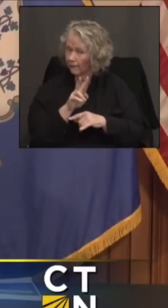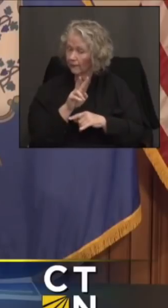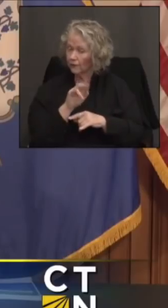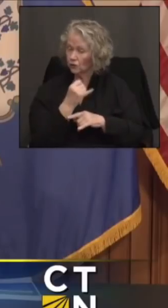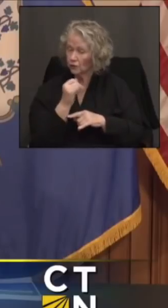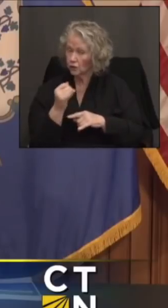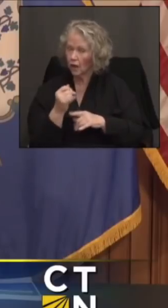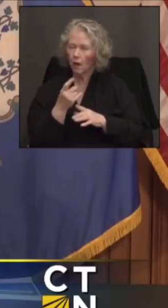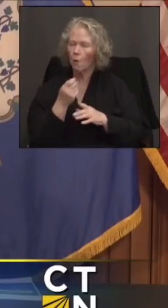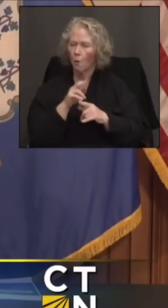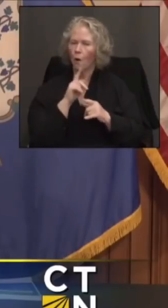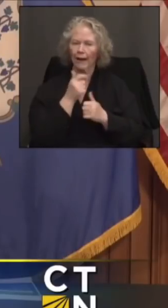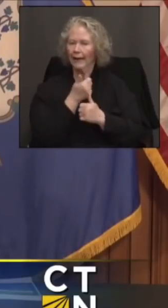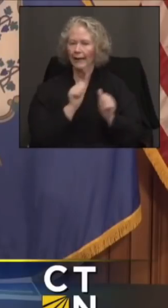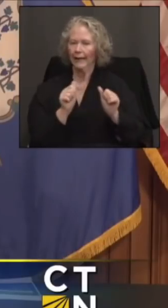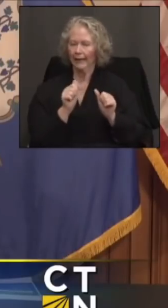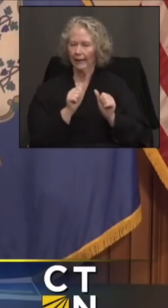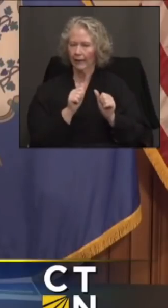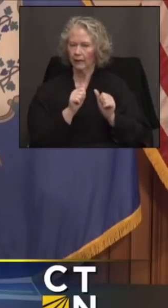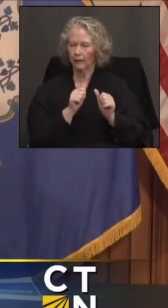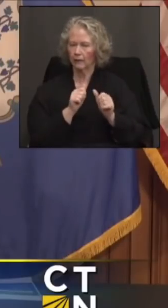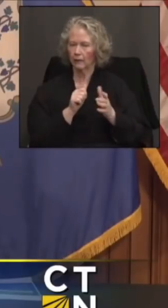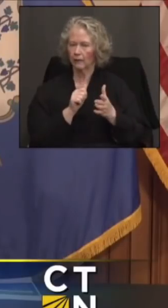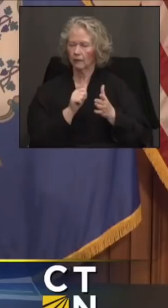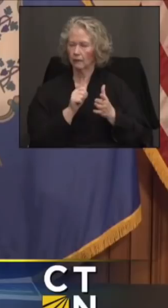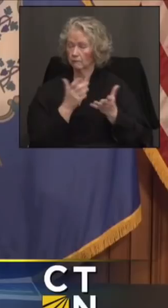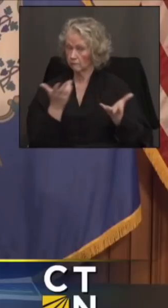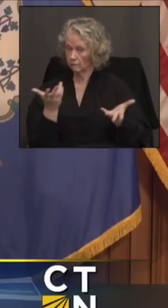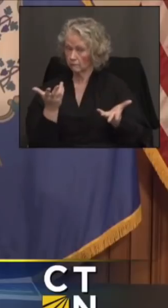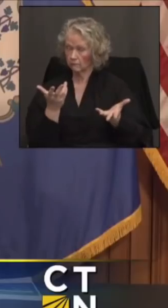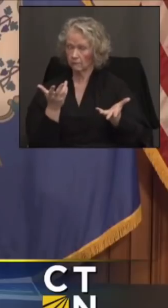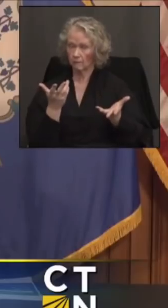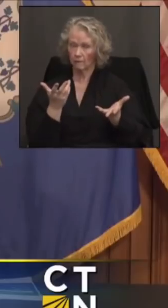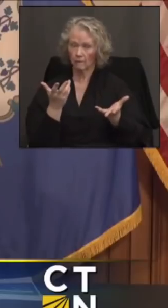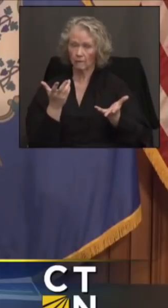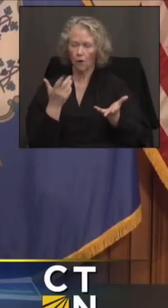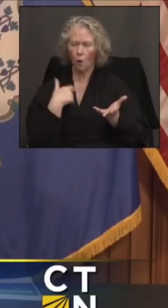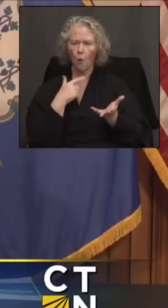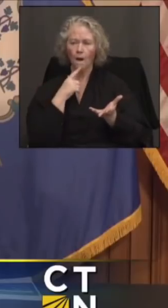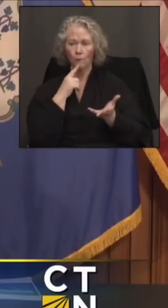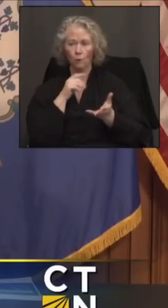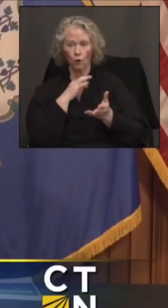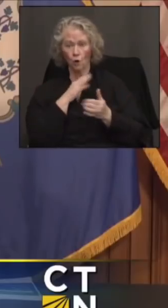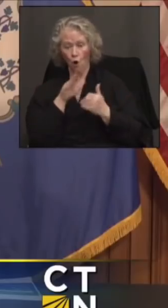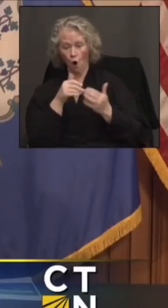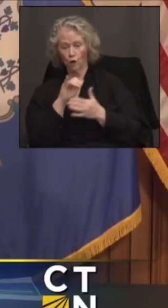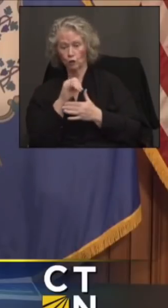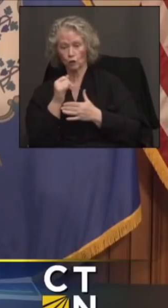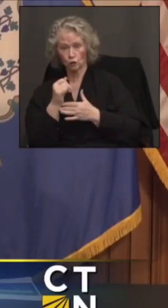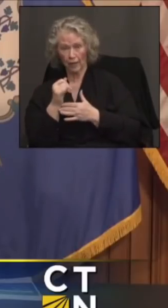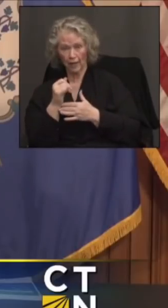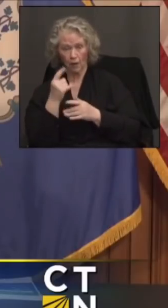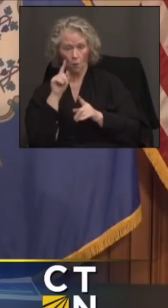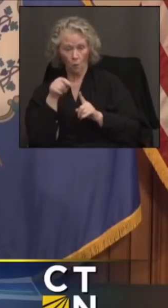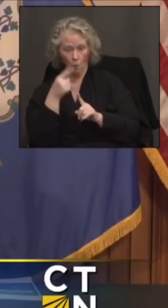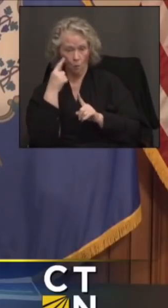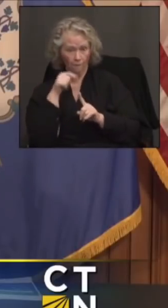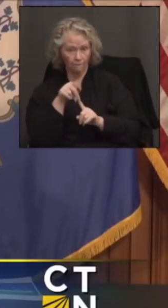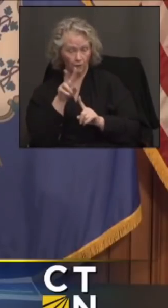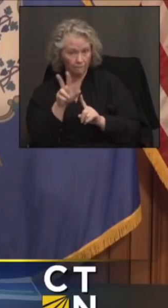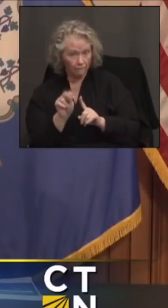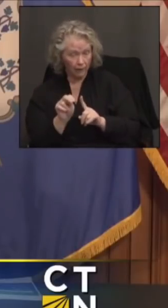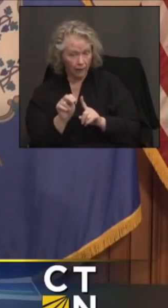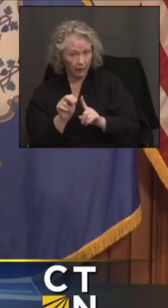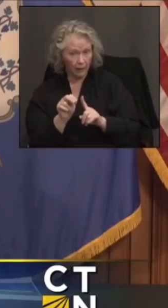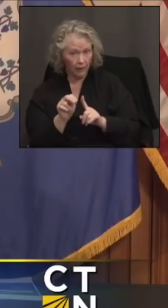the vaccines that were allocated, the Johnson & Johnson, only going to go to those vans for the next few weeks so that they can deliver that